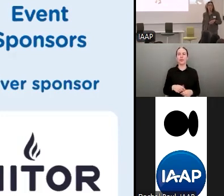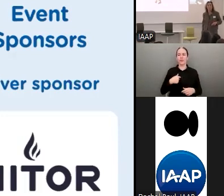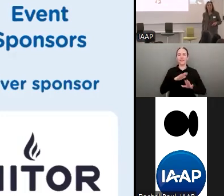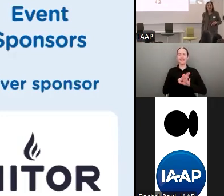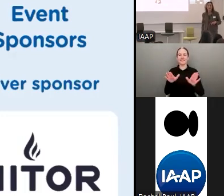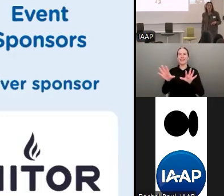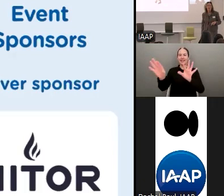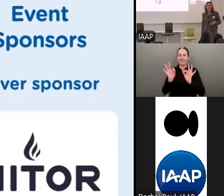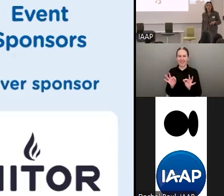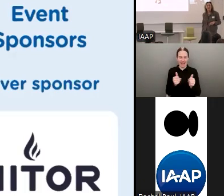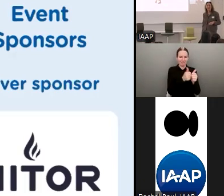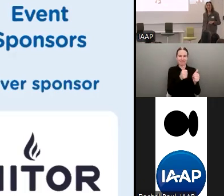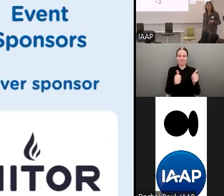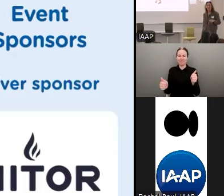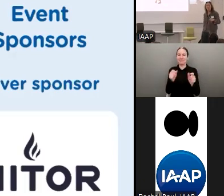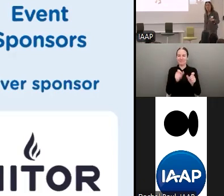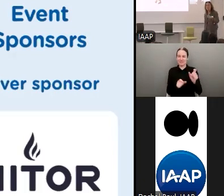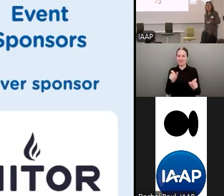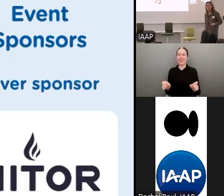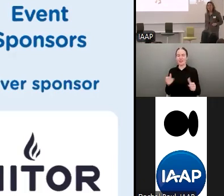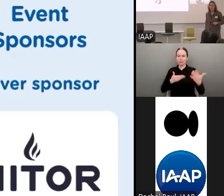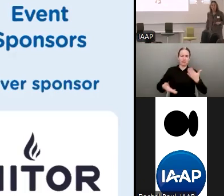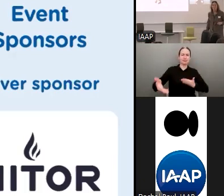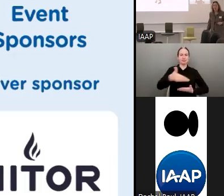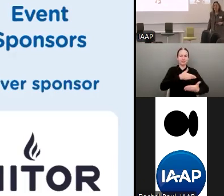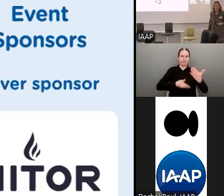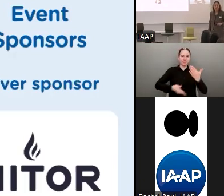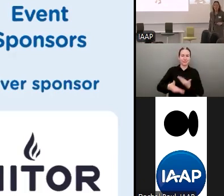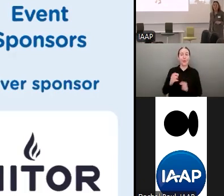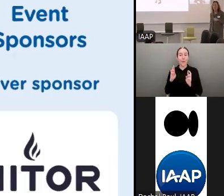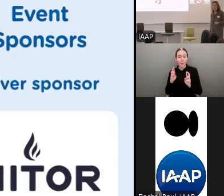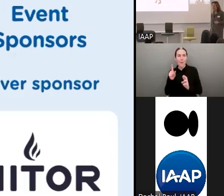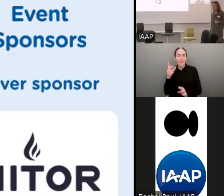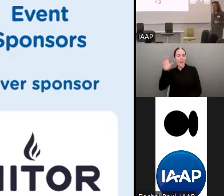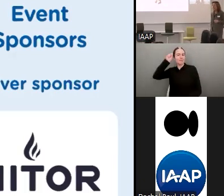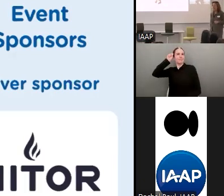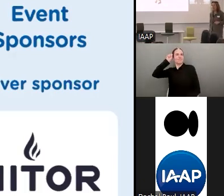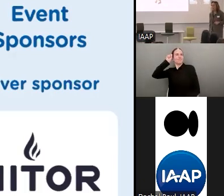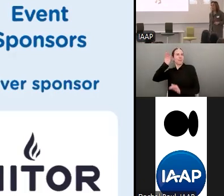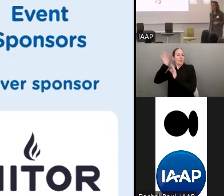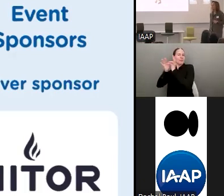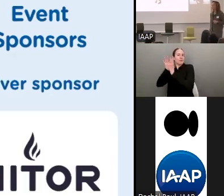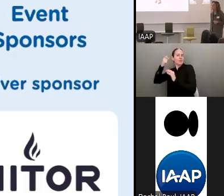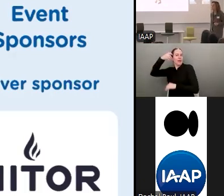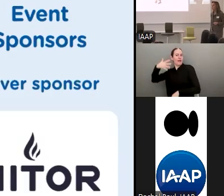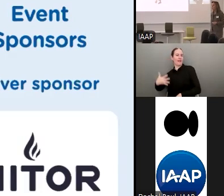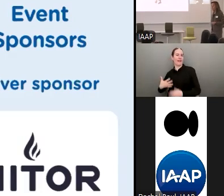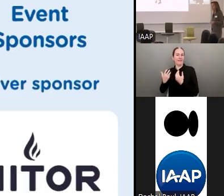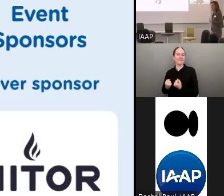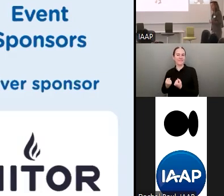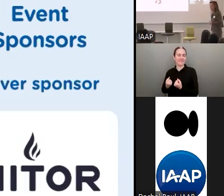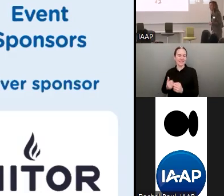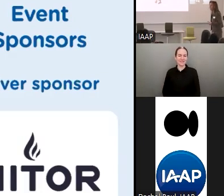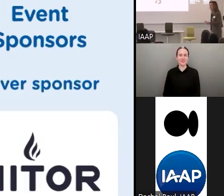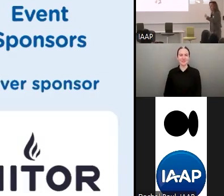very good panel for this discussion. And now I hope you have prepared a lot of questions for them, because now we can really know how this is all going to work. So